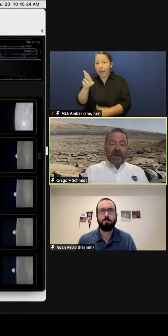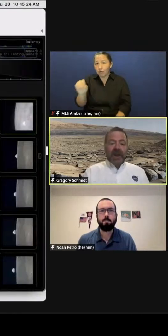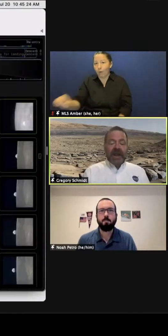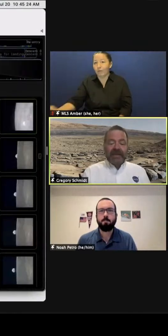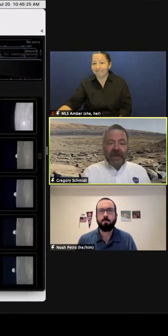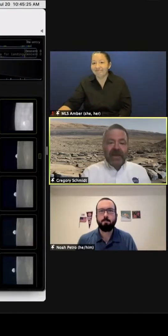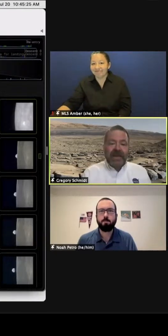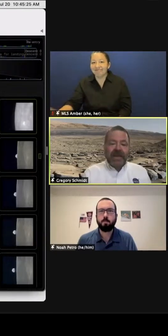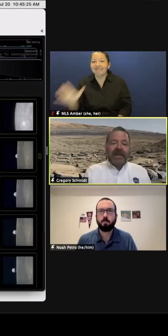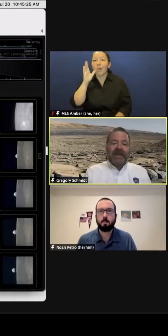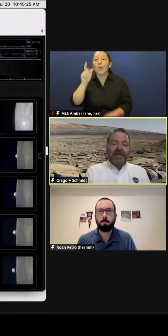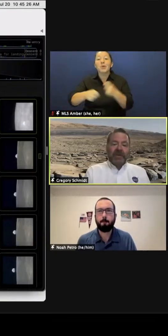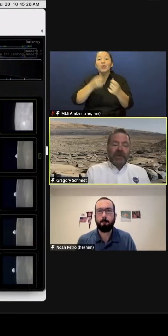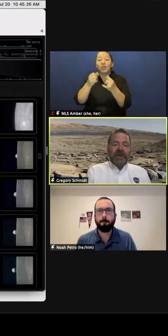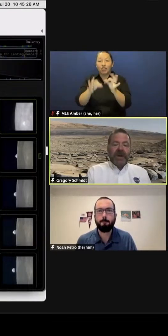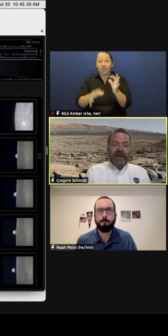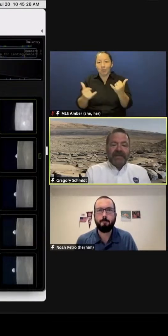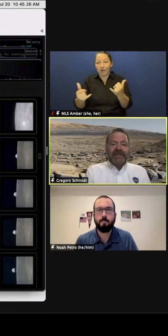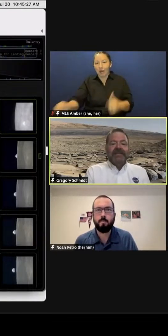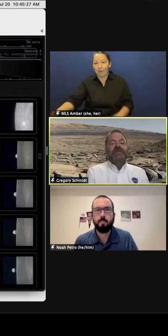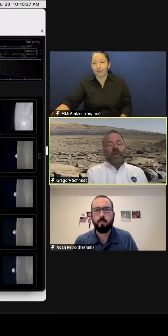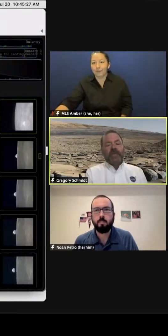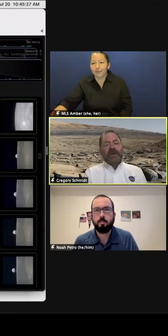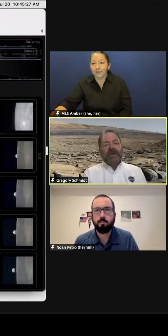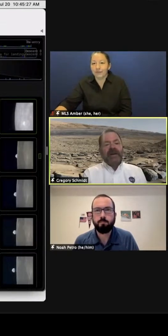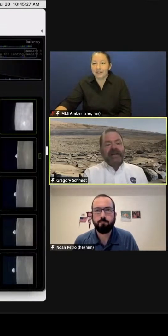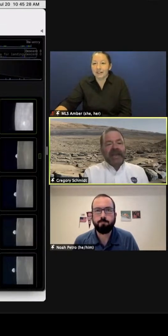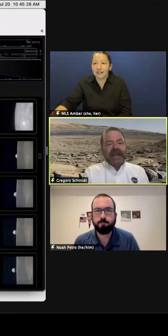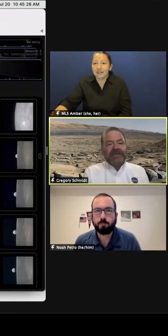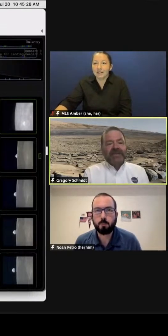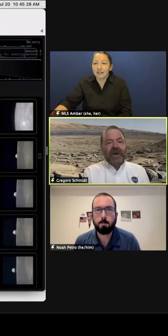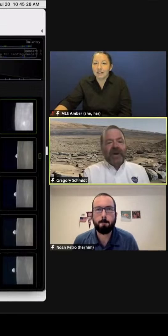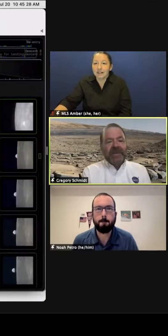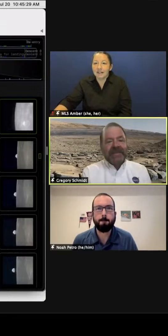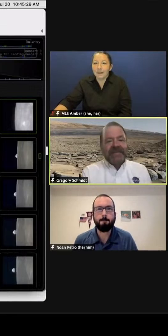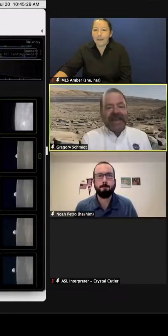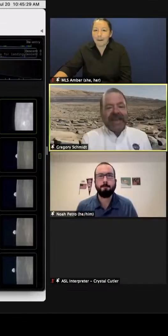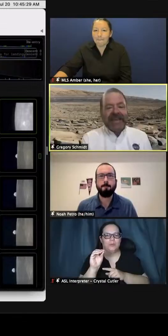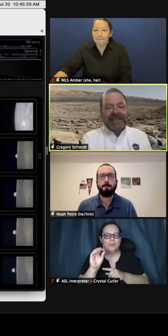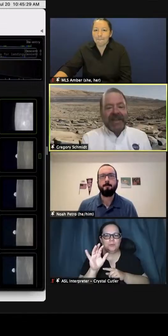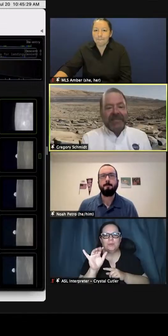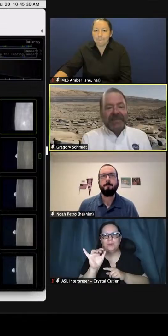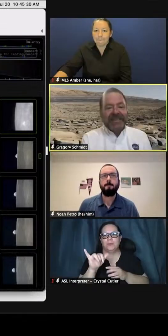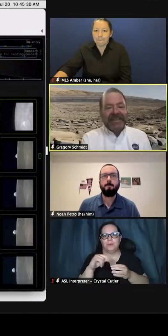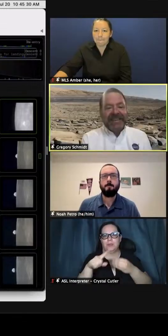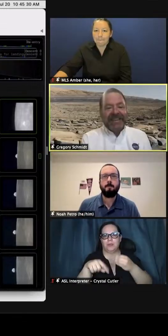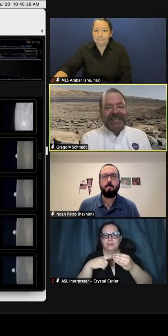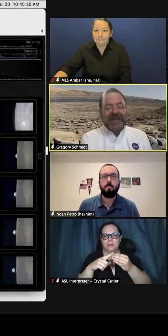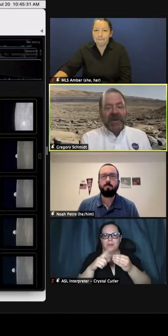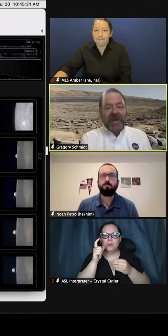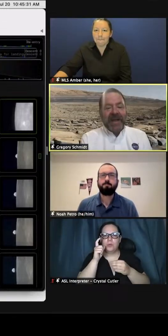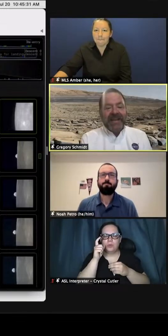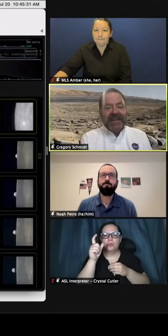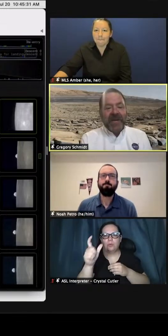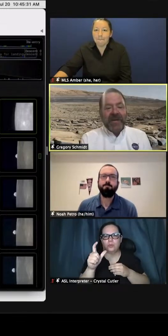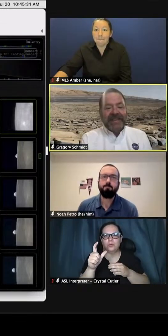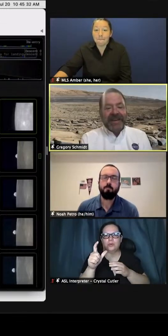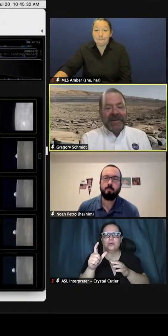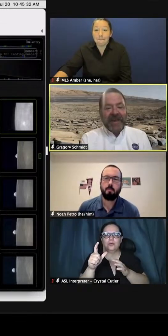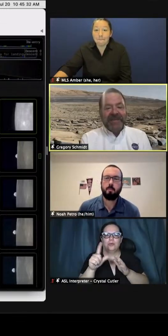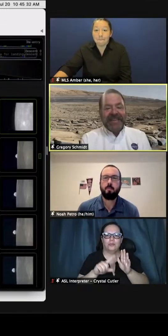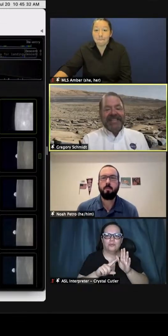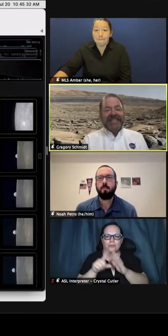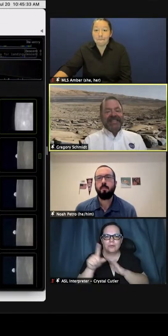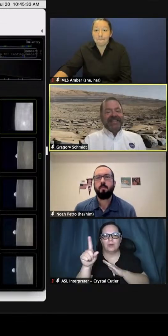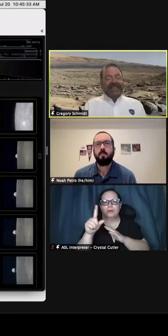on the Lunar Reconnaissance Orbiter in the age of Artemis and CLIPS. So Noah, take